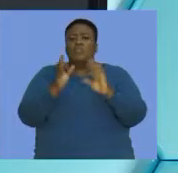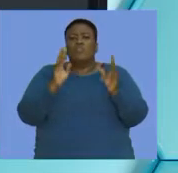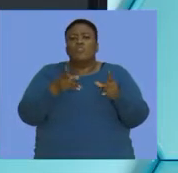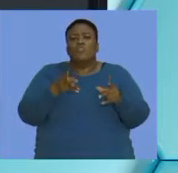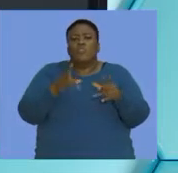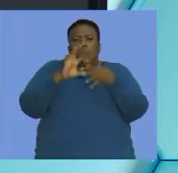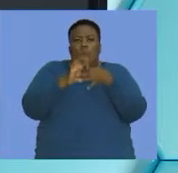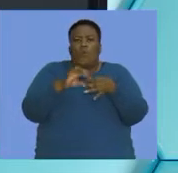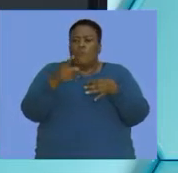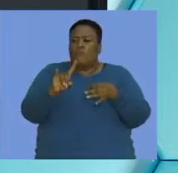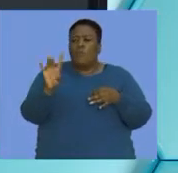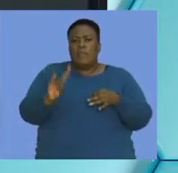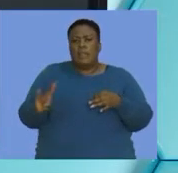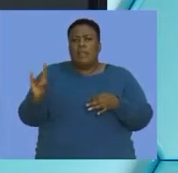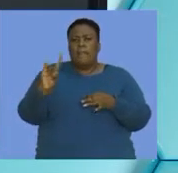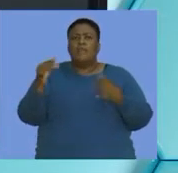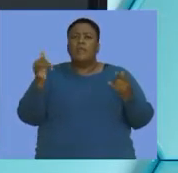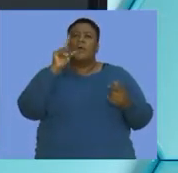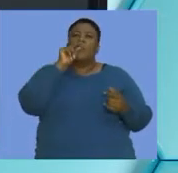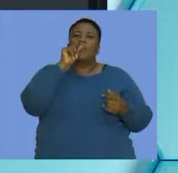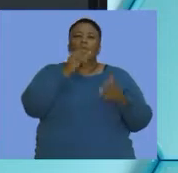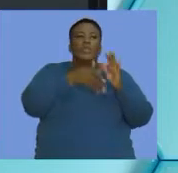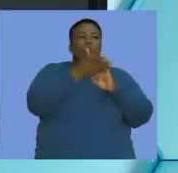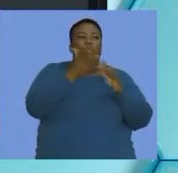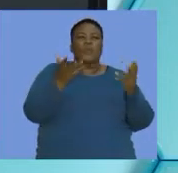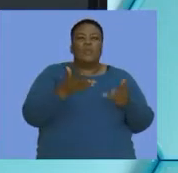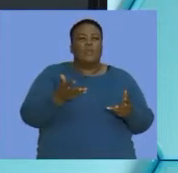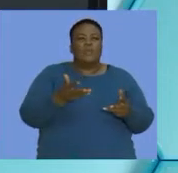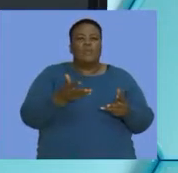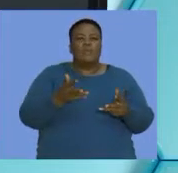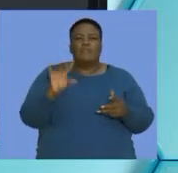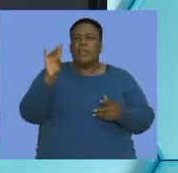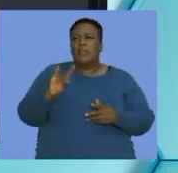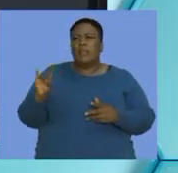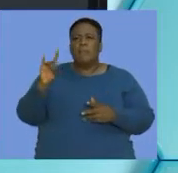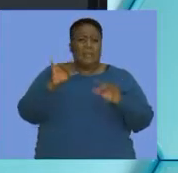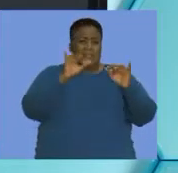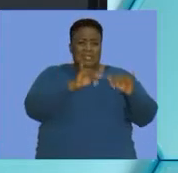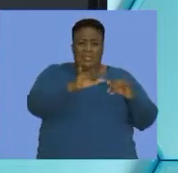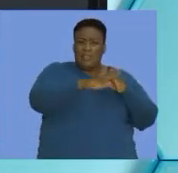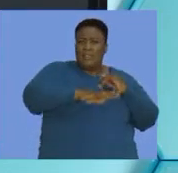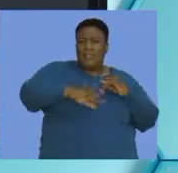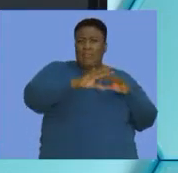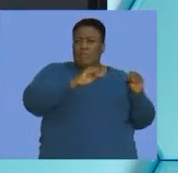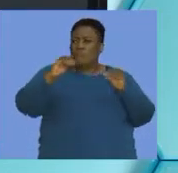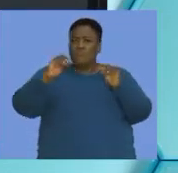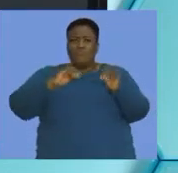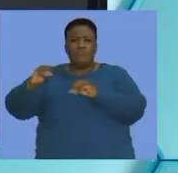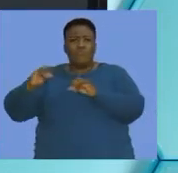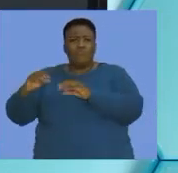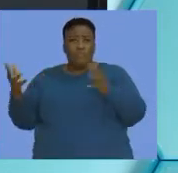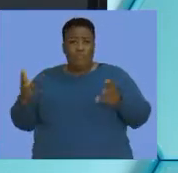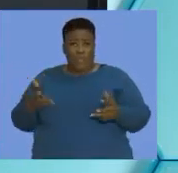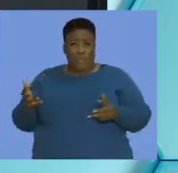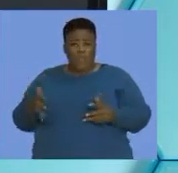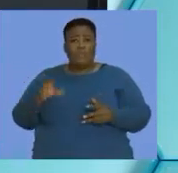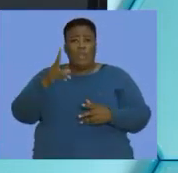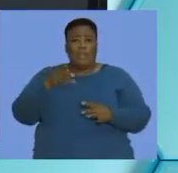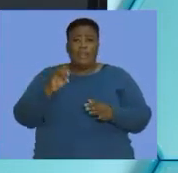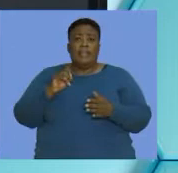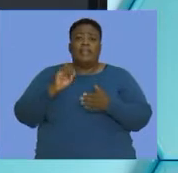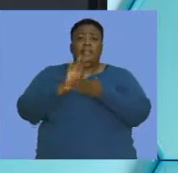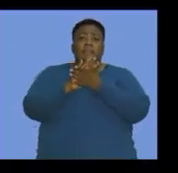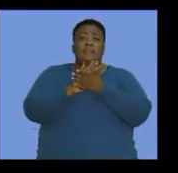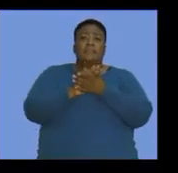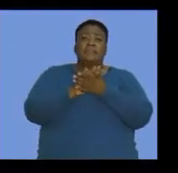of these animals. And so where do the birds now go off to? Where do the animals that live in these areas move to? So